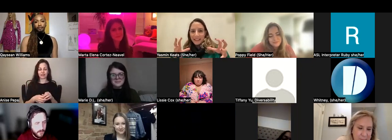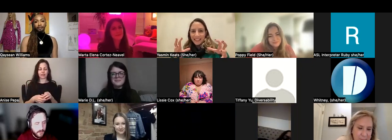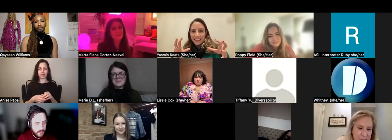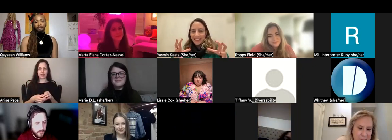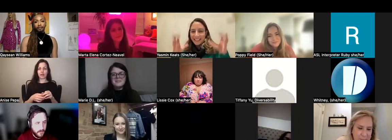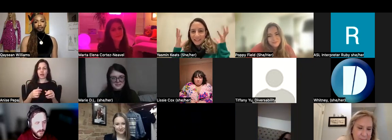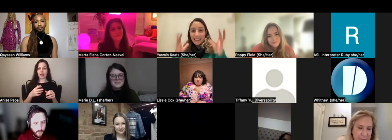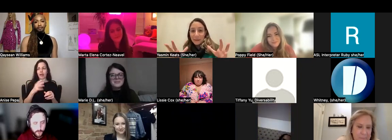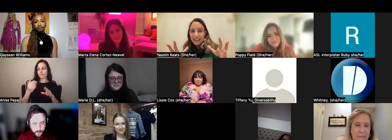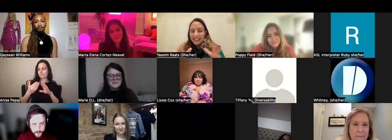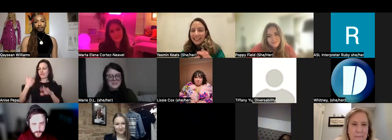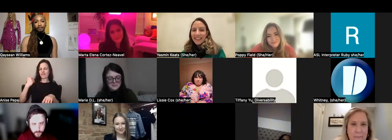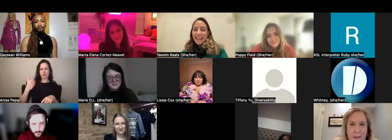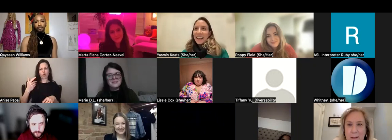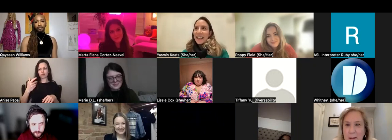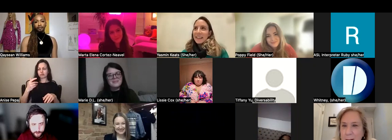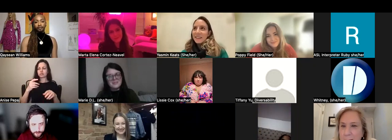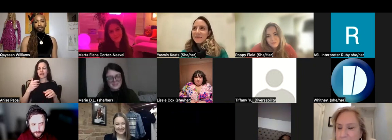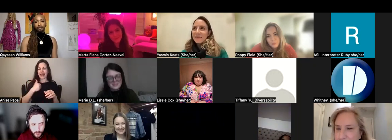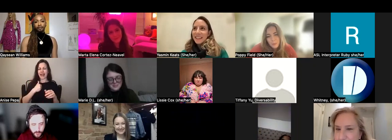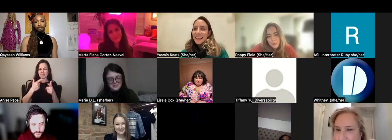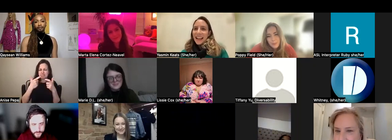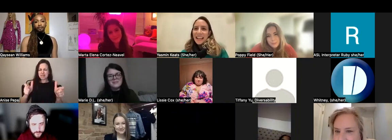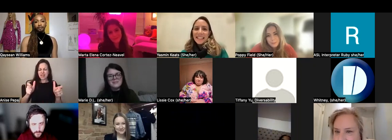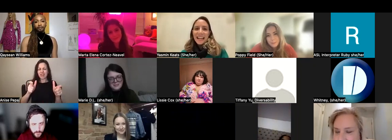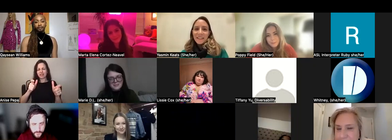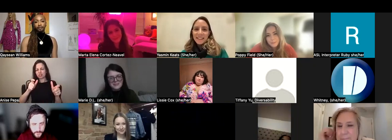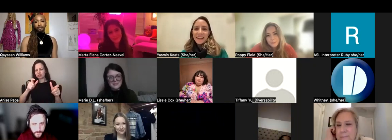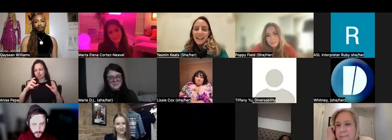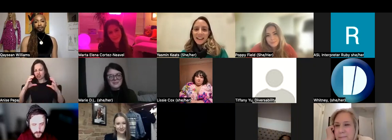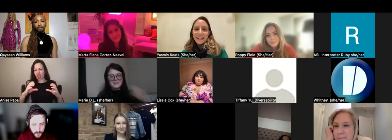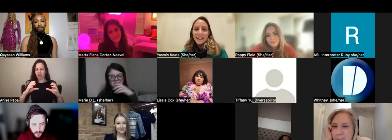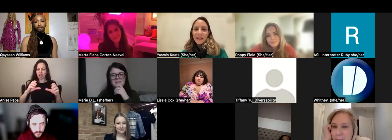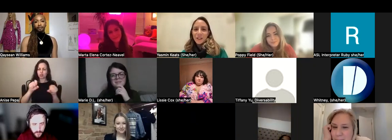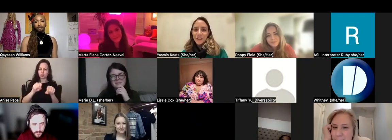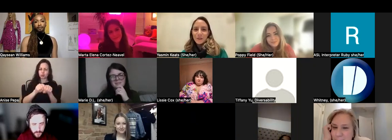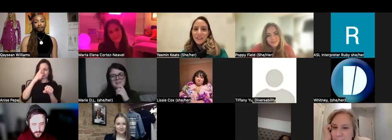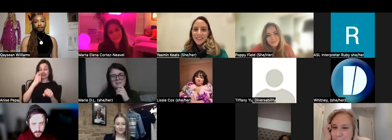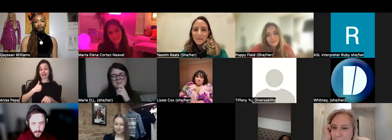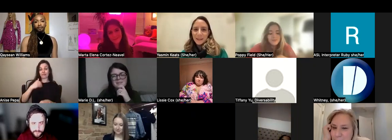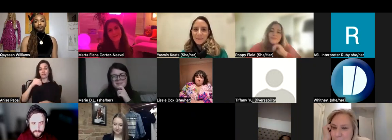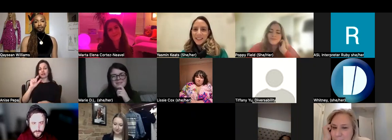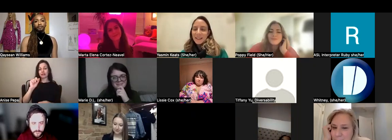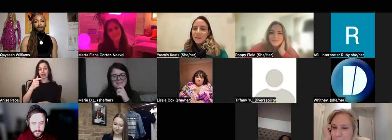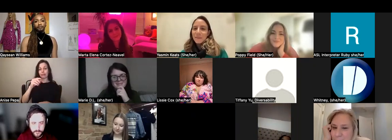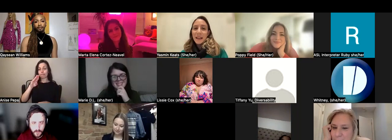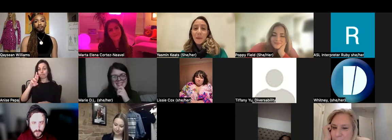bulky big things because I wear a leg brace. And I went and I learned how to make shoes one summer and I